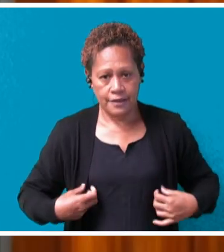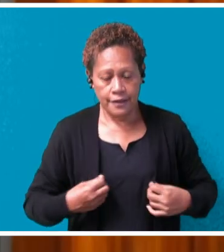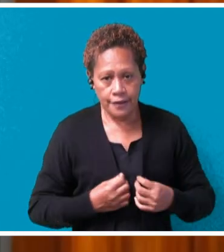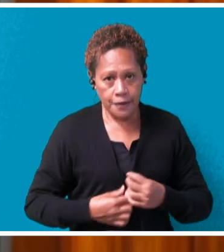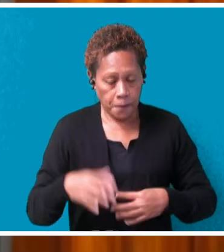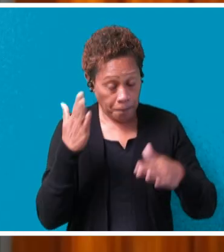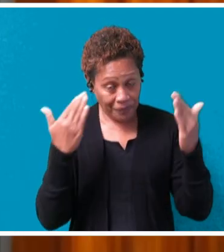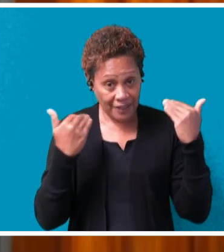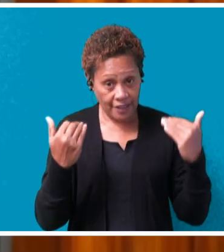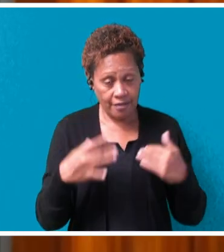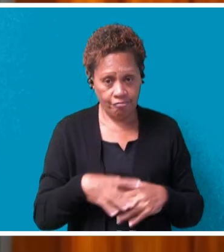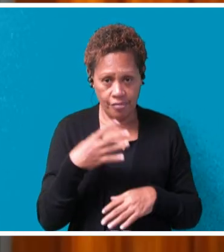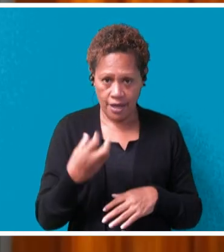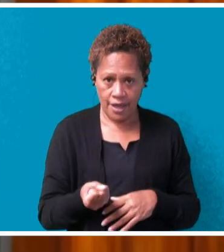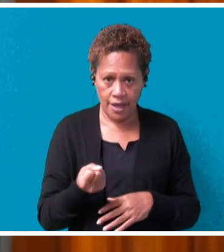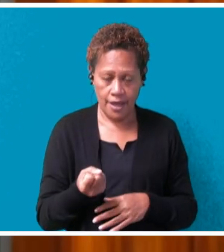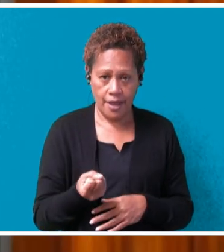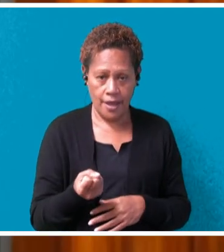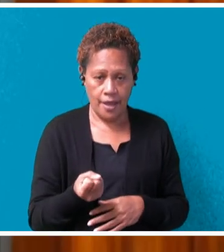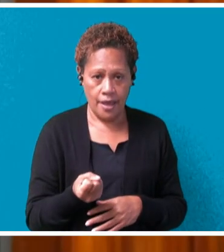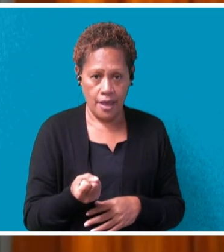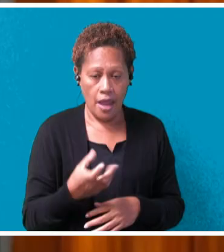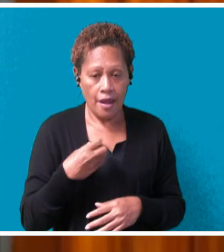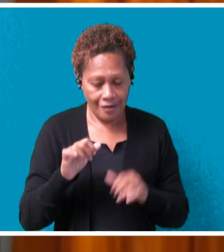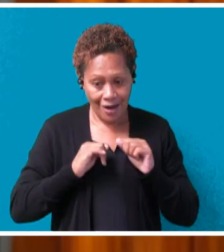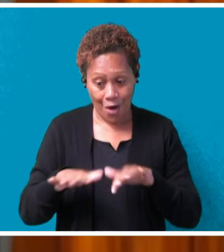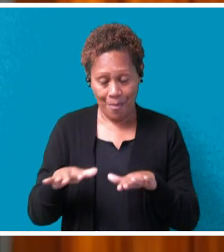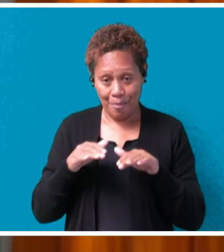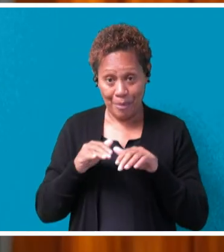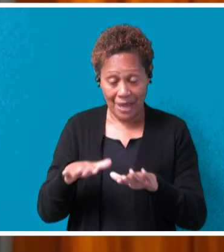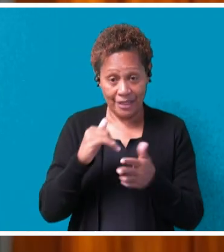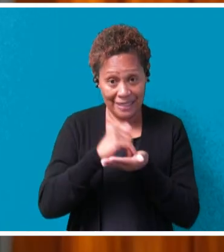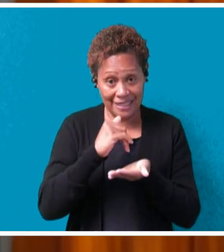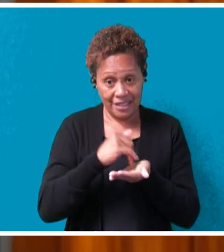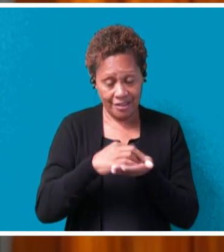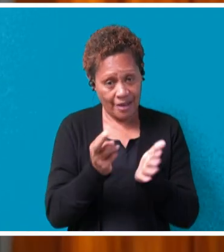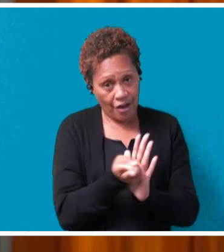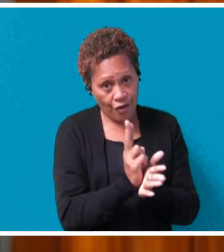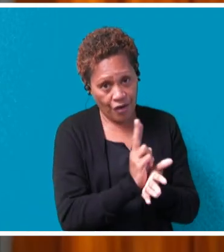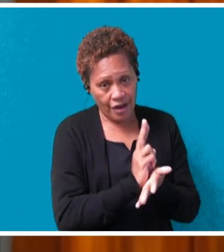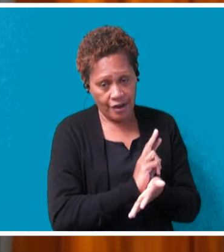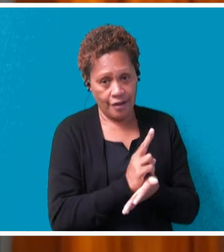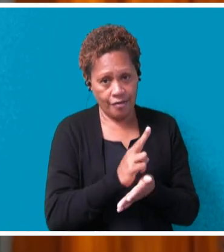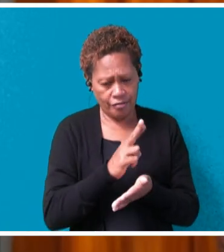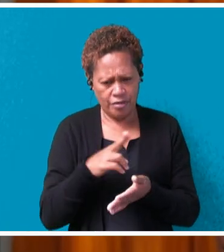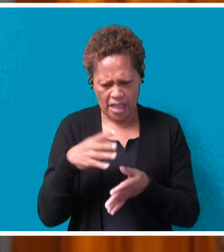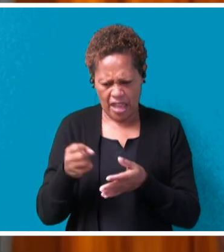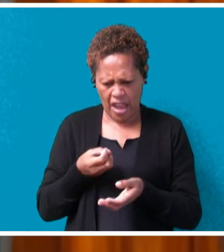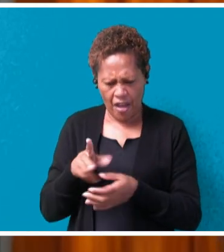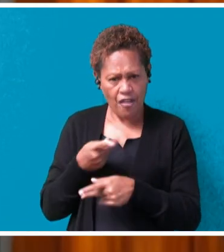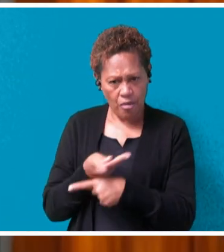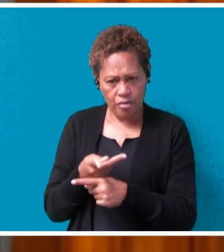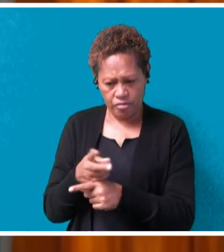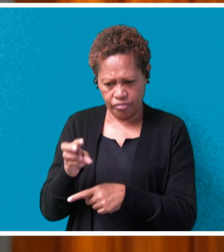the Ministry of Justice also led and successfully completed a sector-wide functional review and produced the Law and Justice